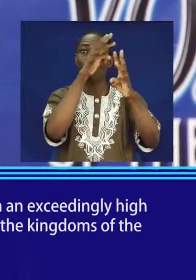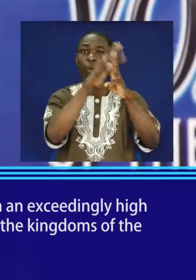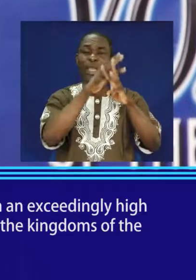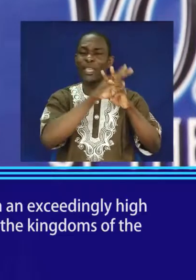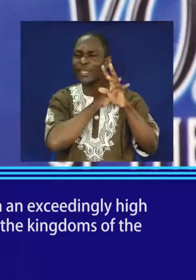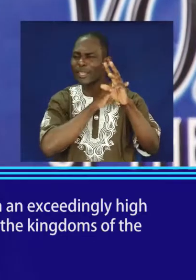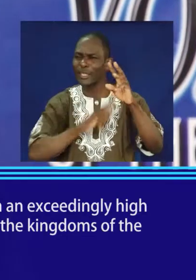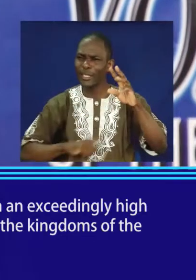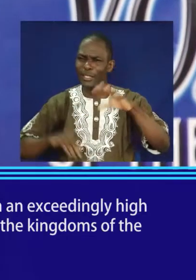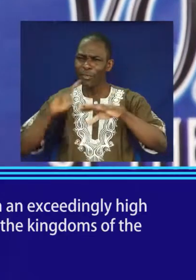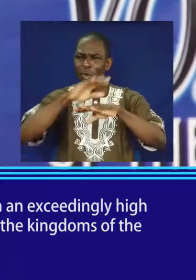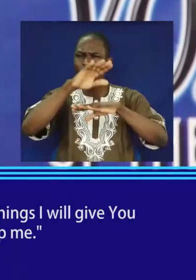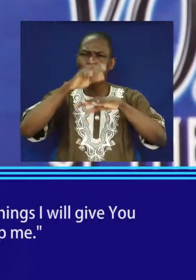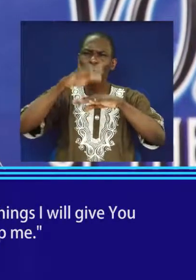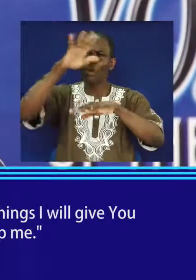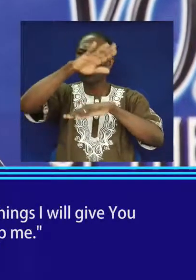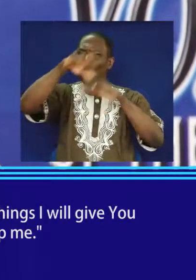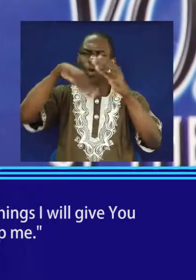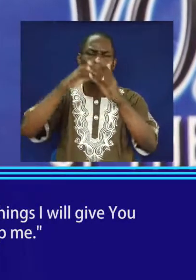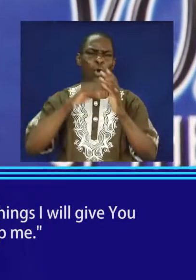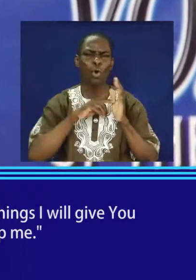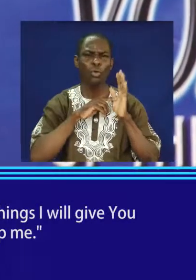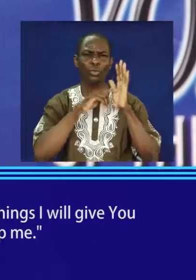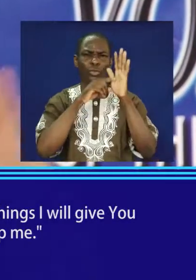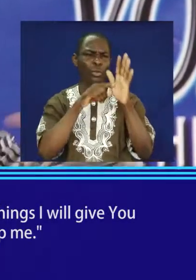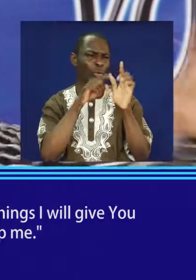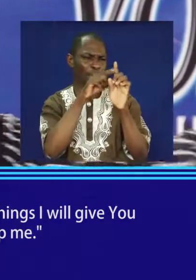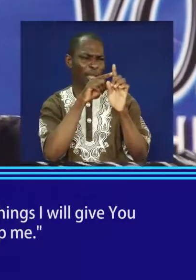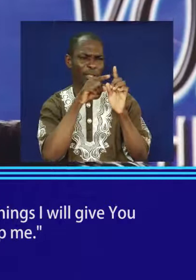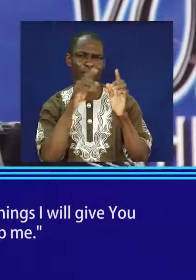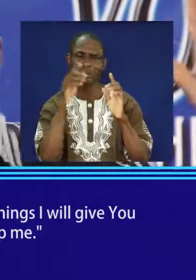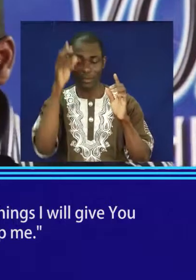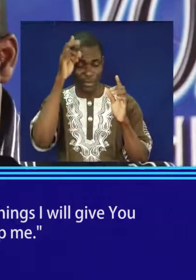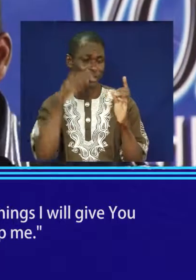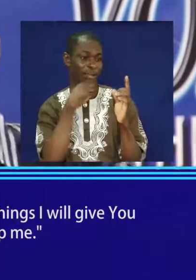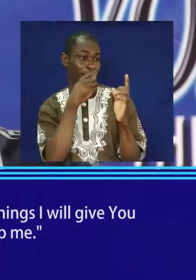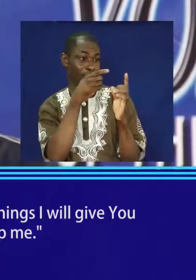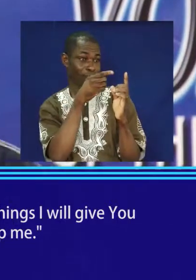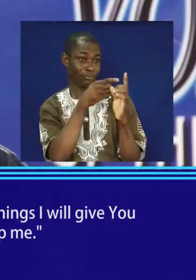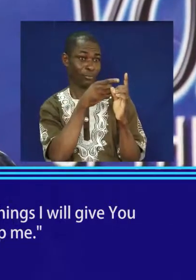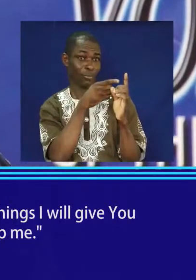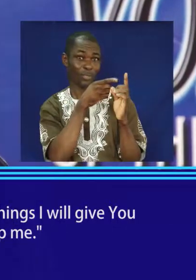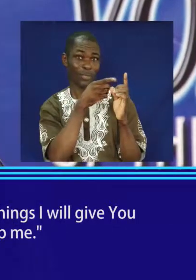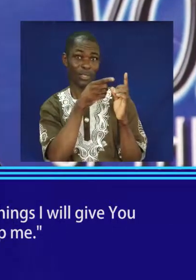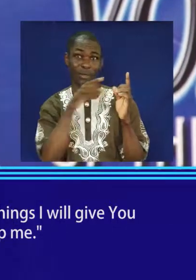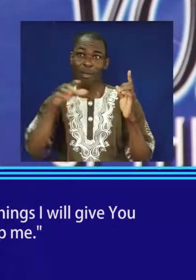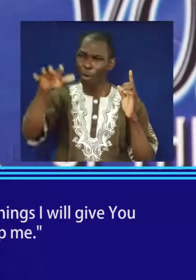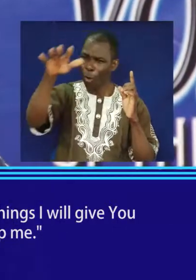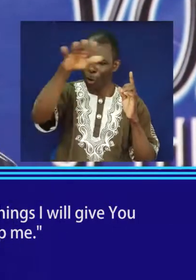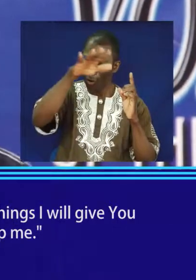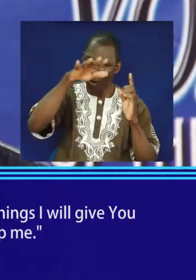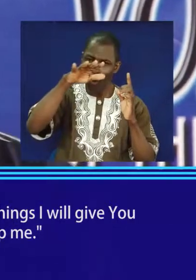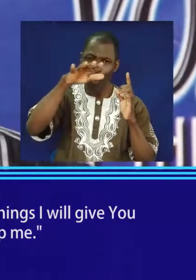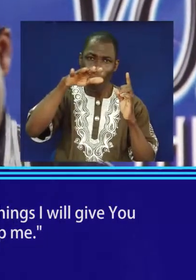and their glory and he said to him all these things I will give you if you will fall